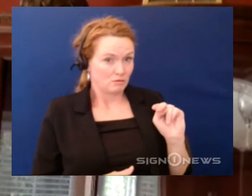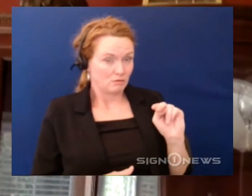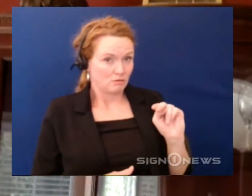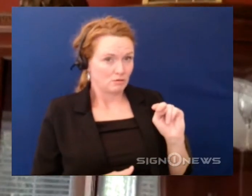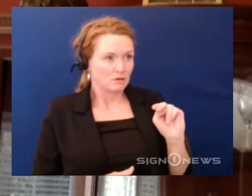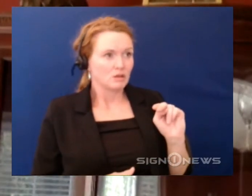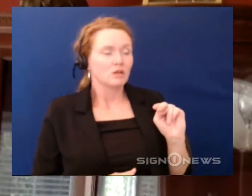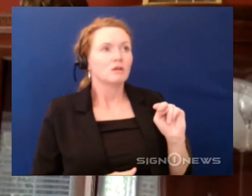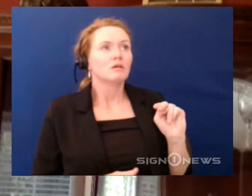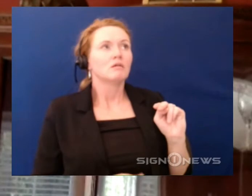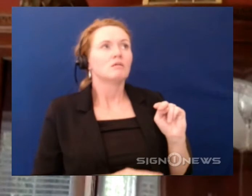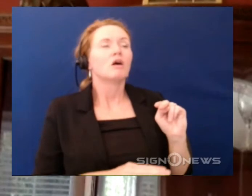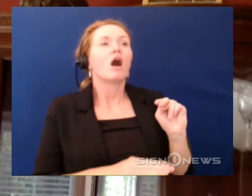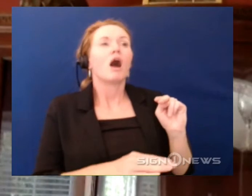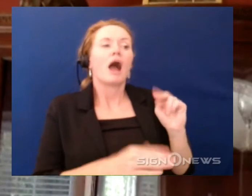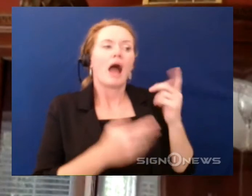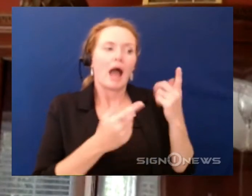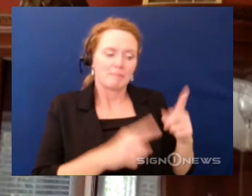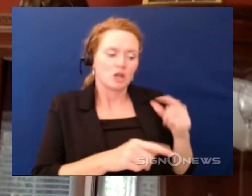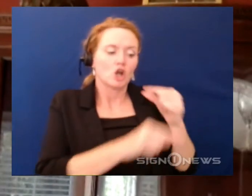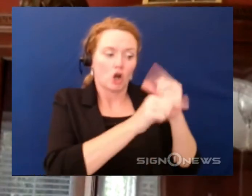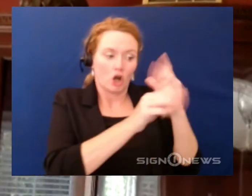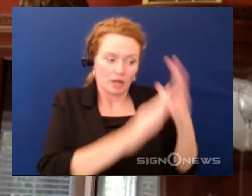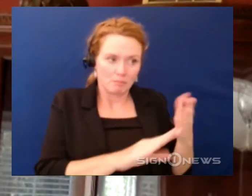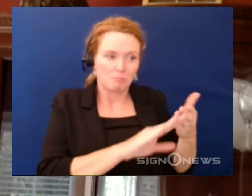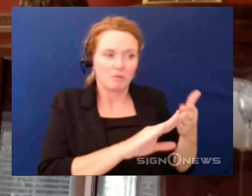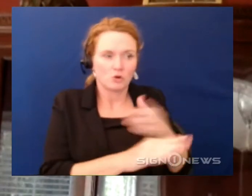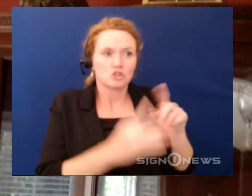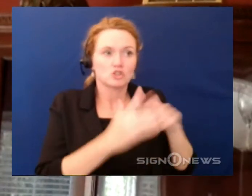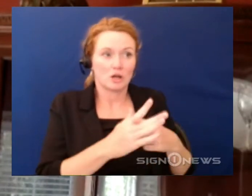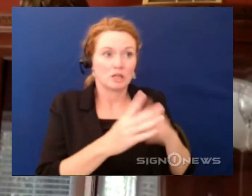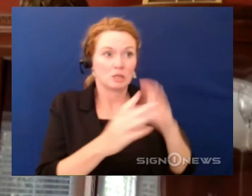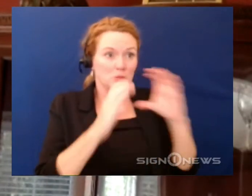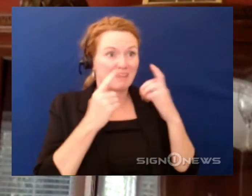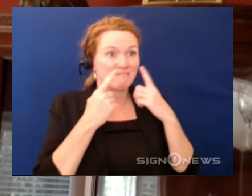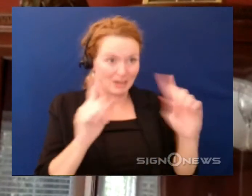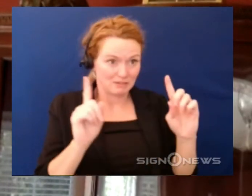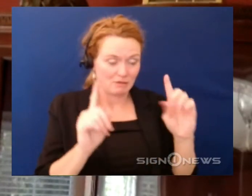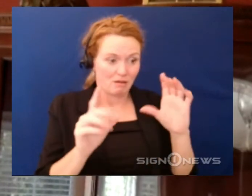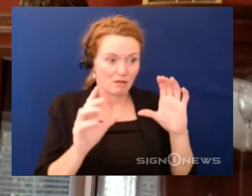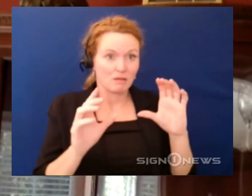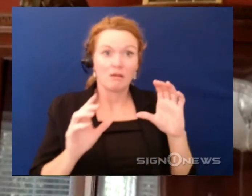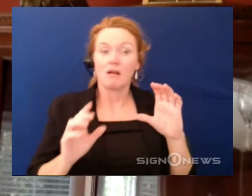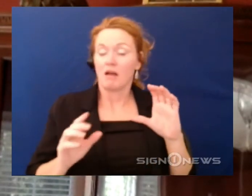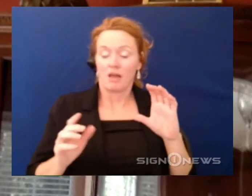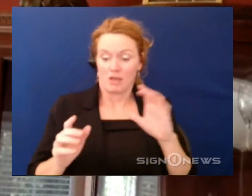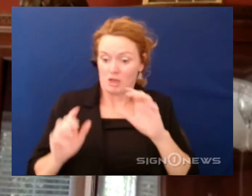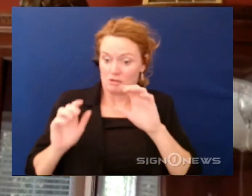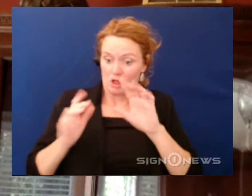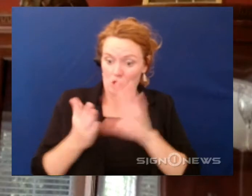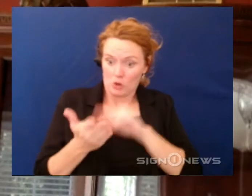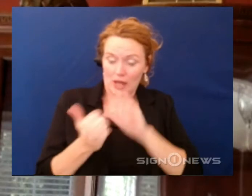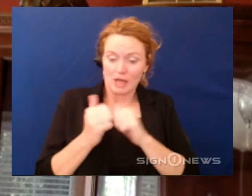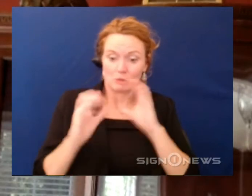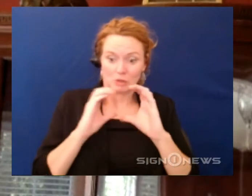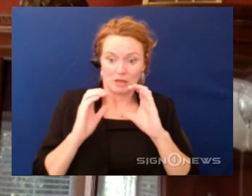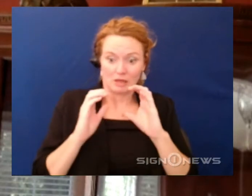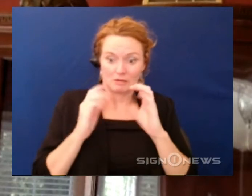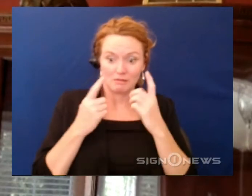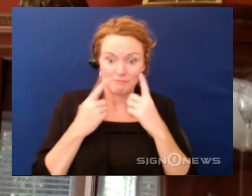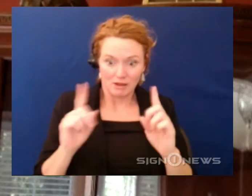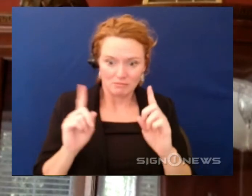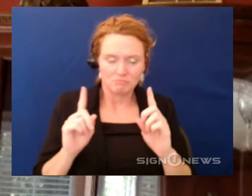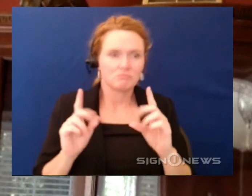effectively. And when he started communicating effectively, he made it very clear that he wanted to be out from under